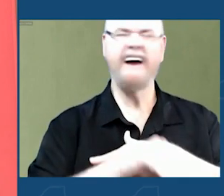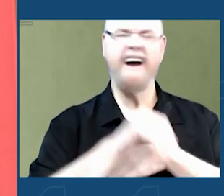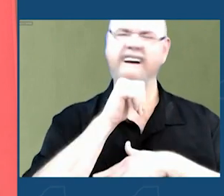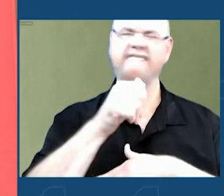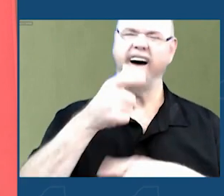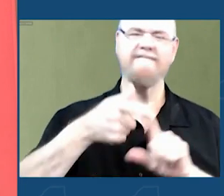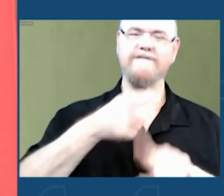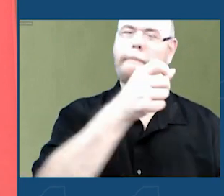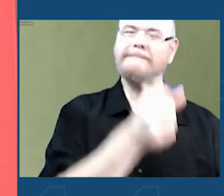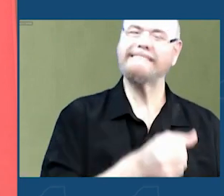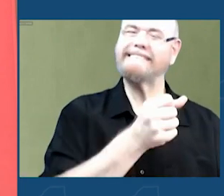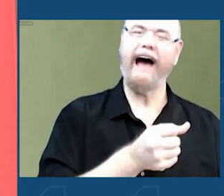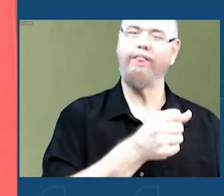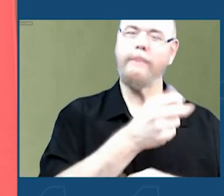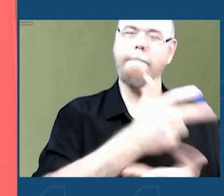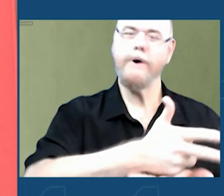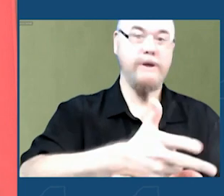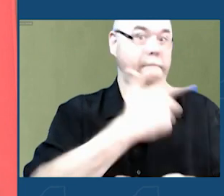here, it won't be there.